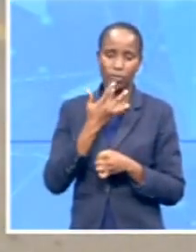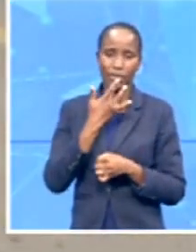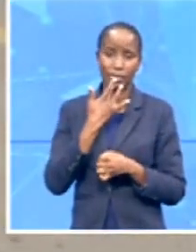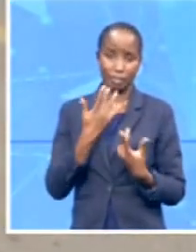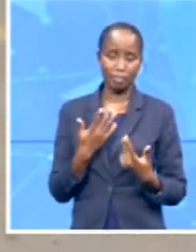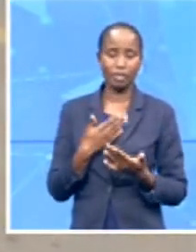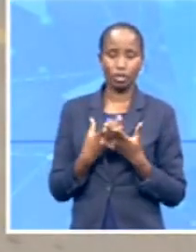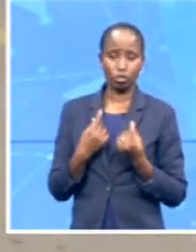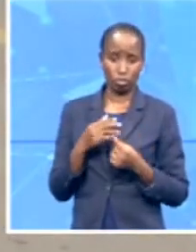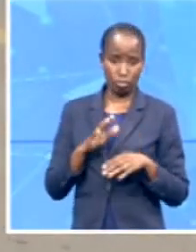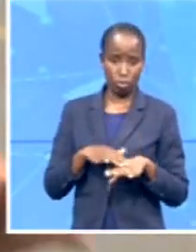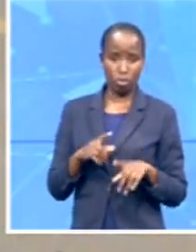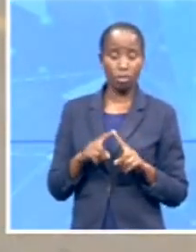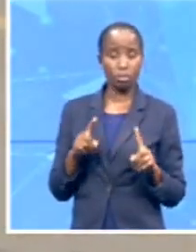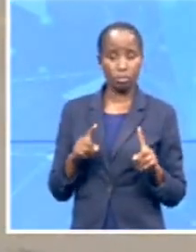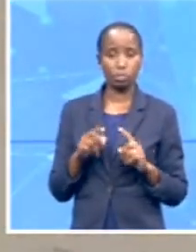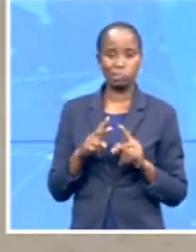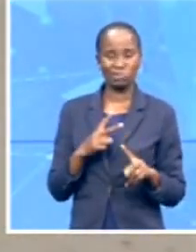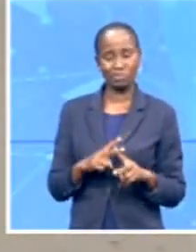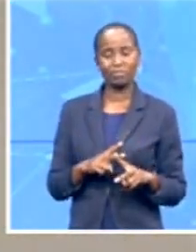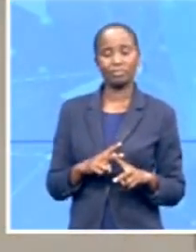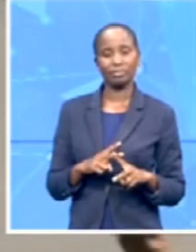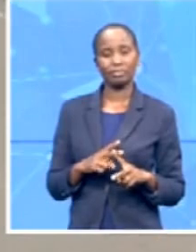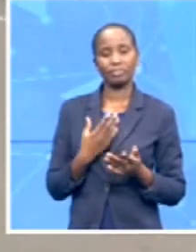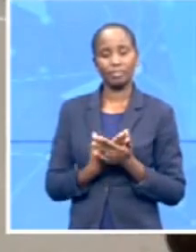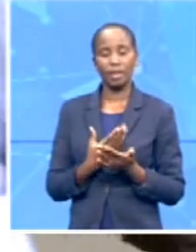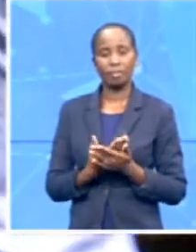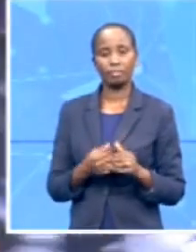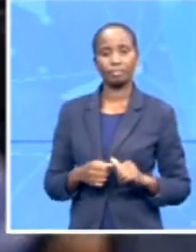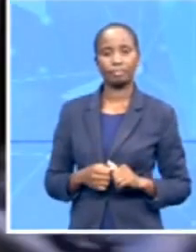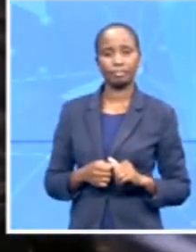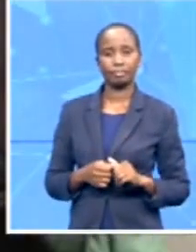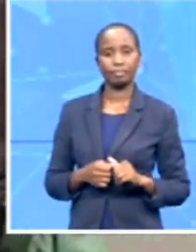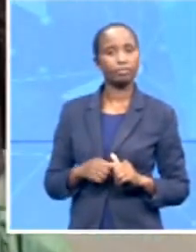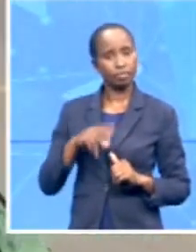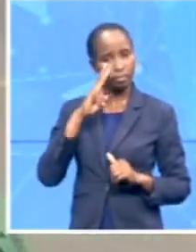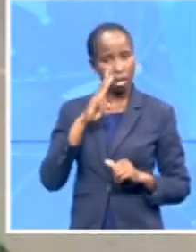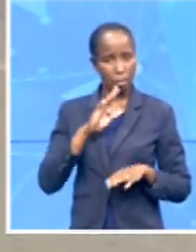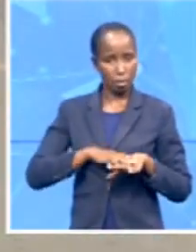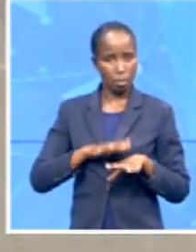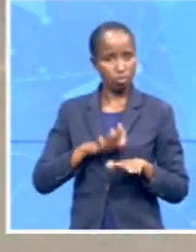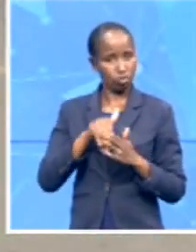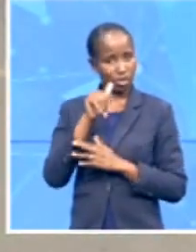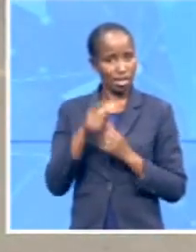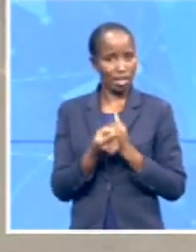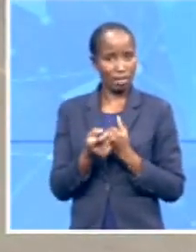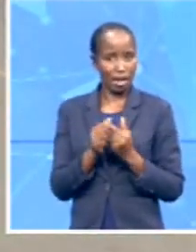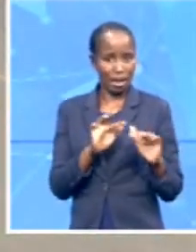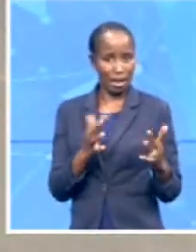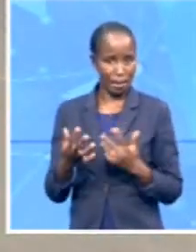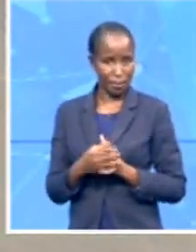on the current elections as they are. Or perhaps it's the state of things with regards to